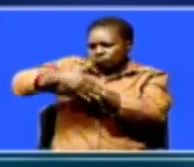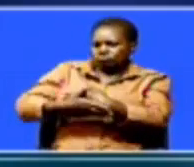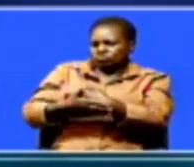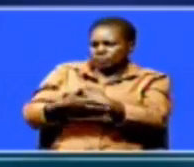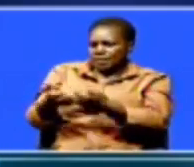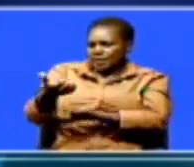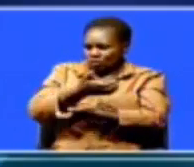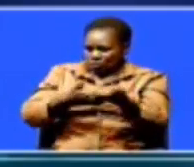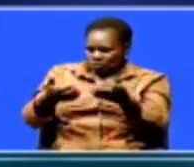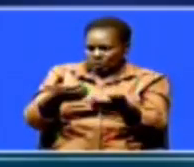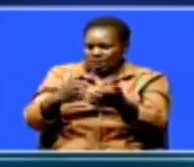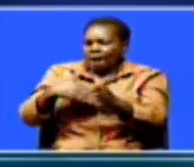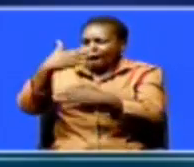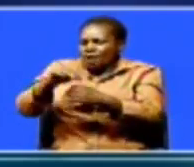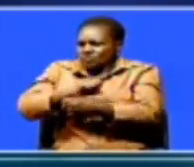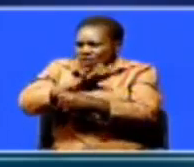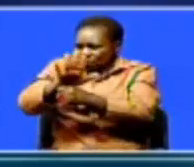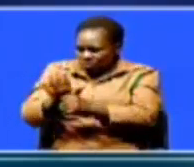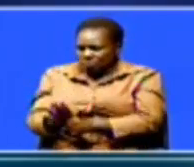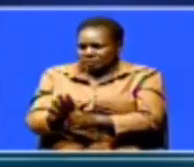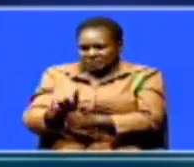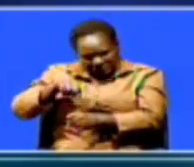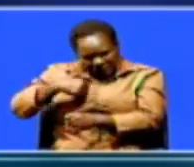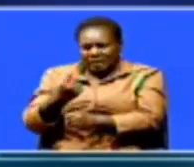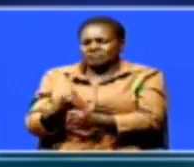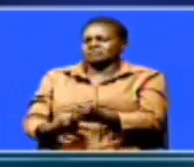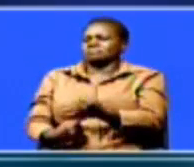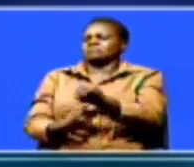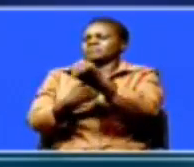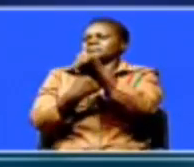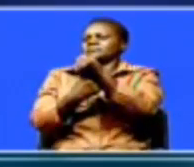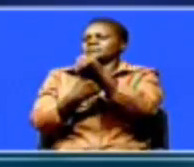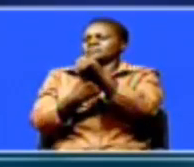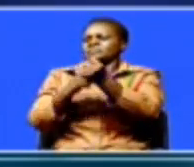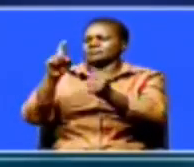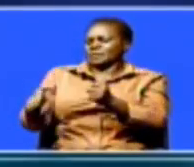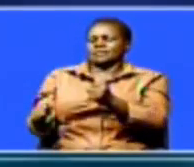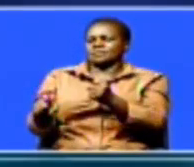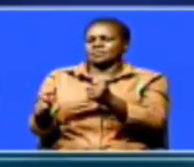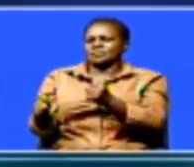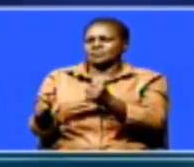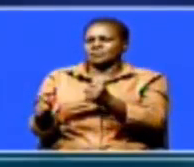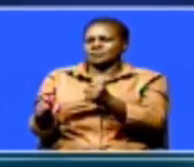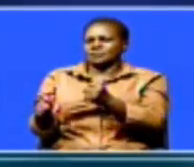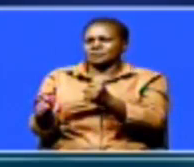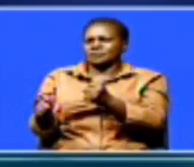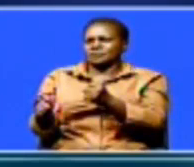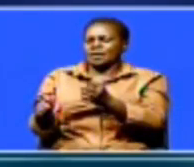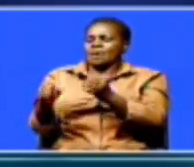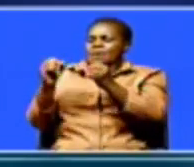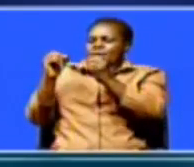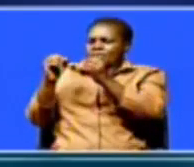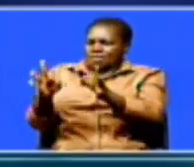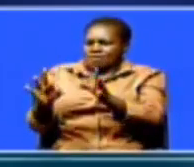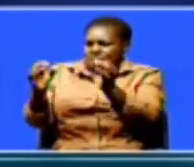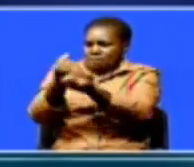the economy post-COVID, we would be ridiculous as a party not to support that. If